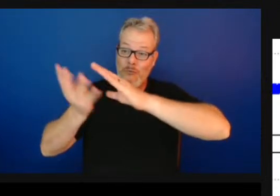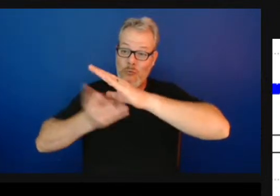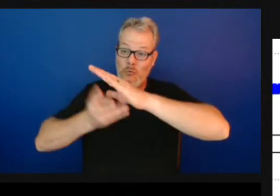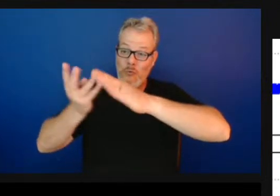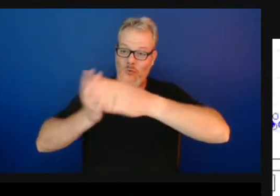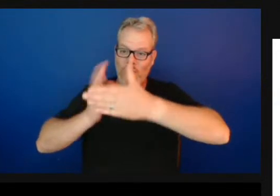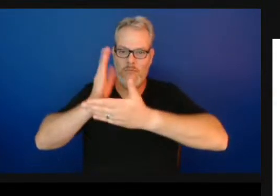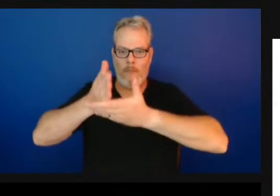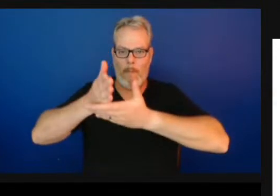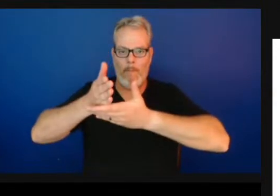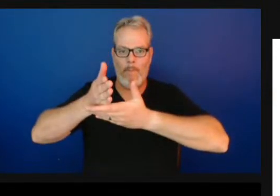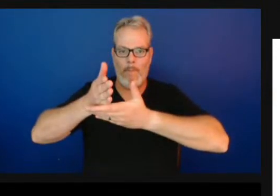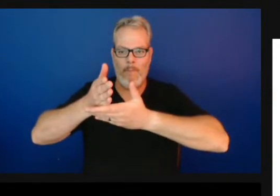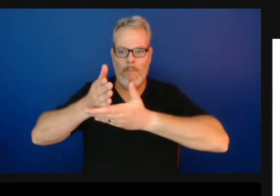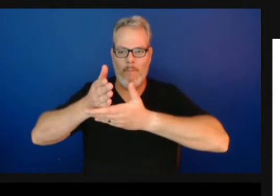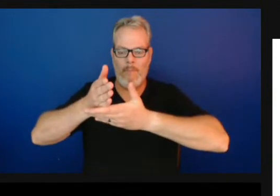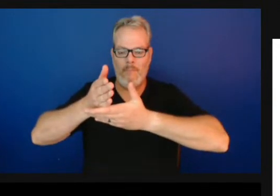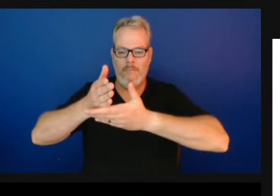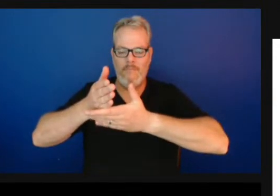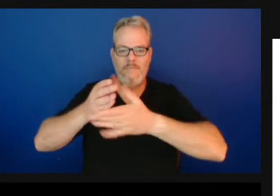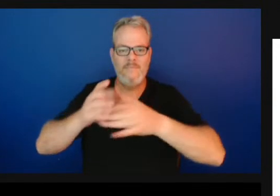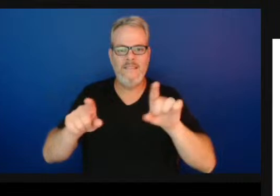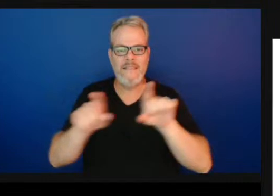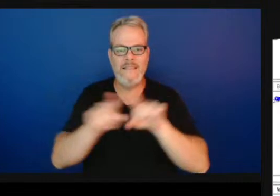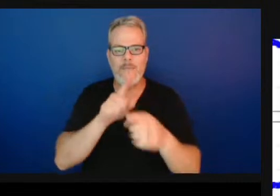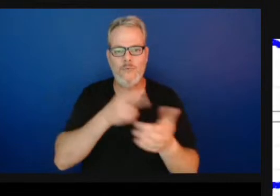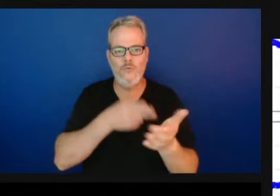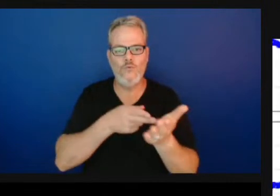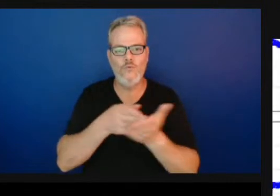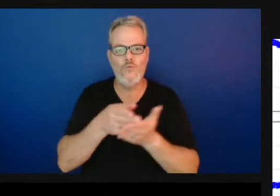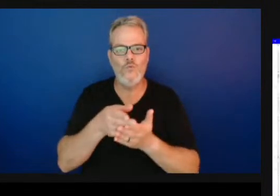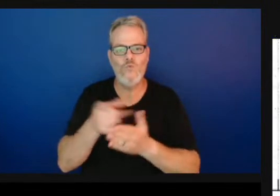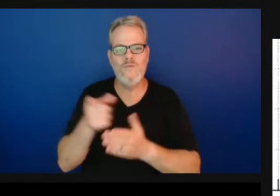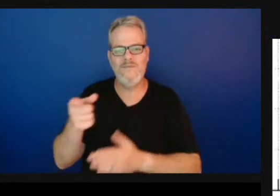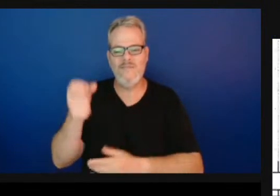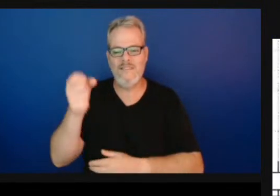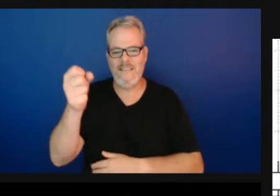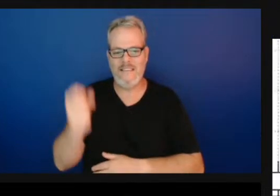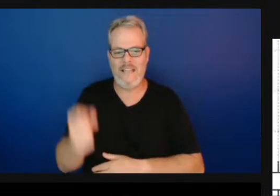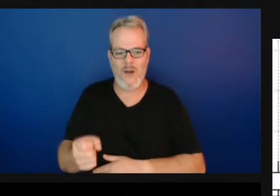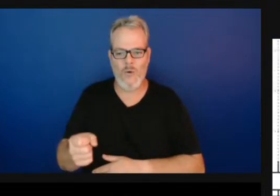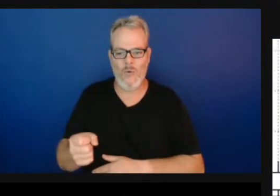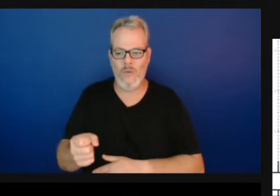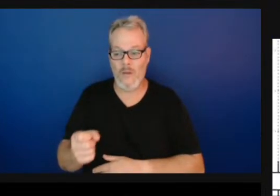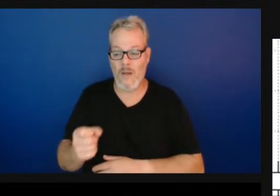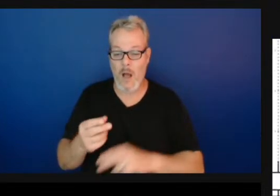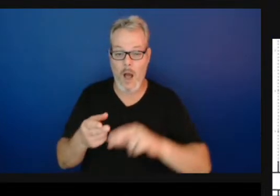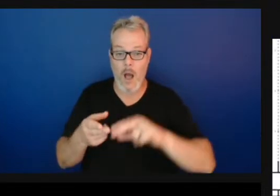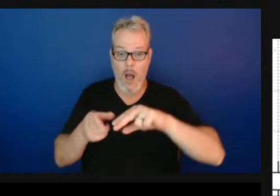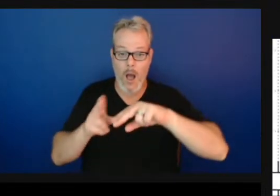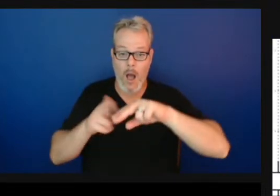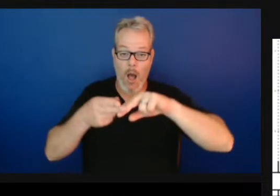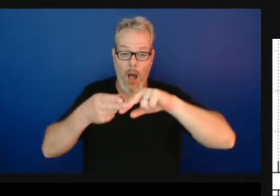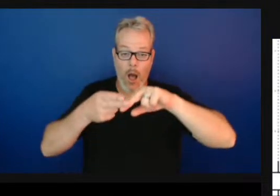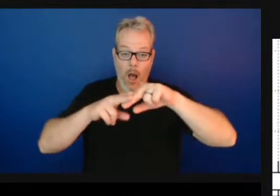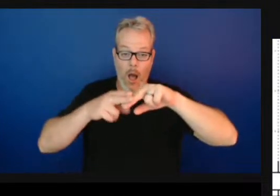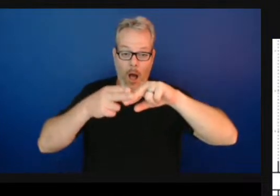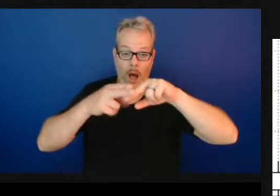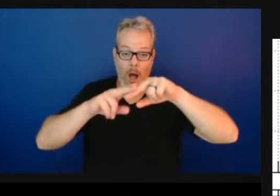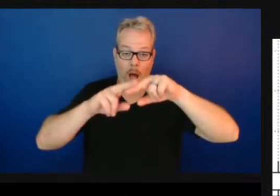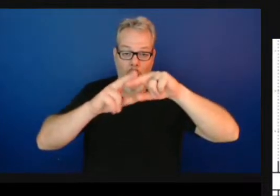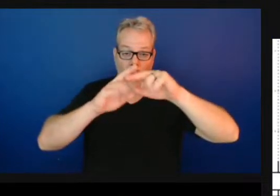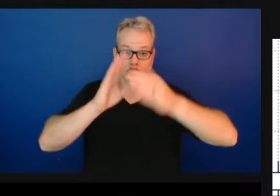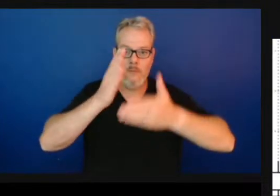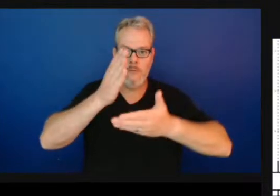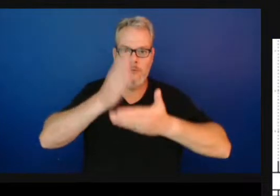again. And the same is true to the south at Ahua, which was going upwards, upwards, came down. It's closer to the